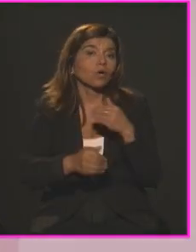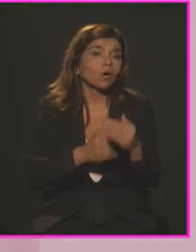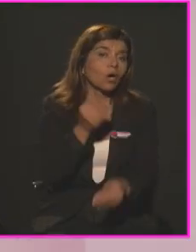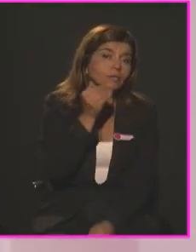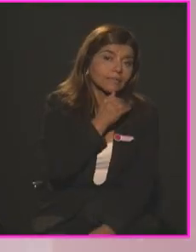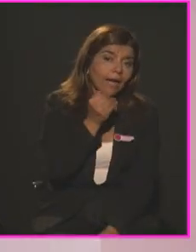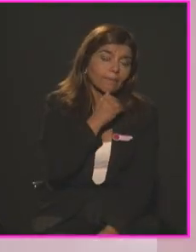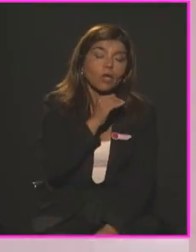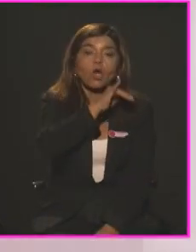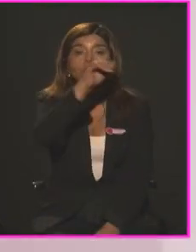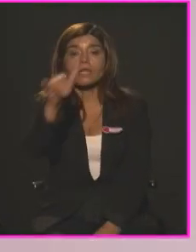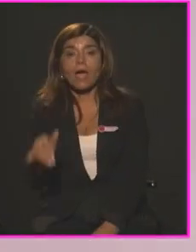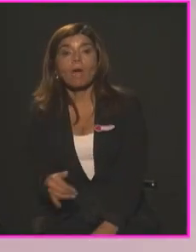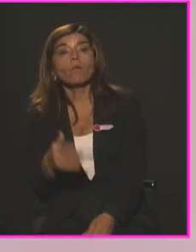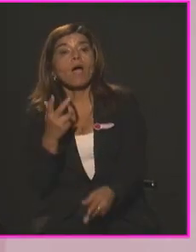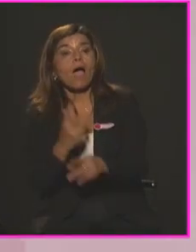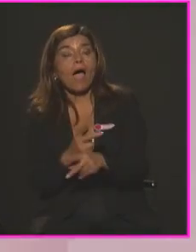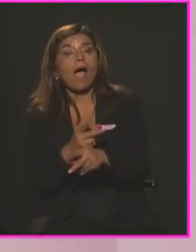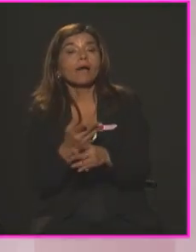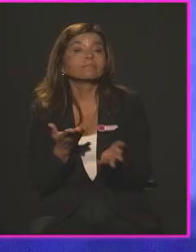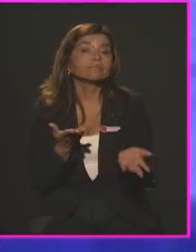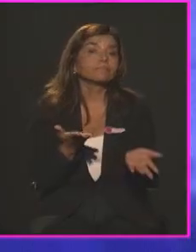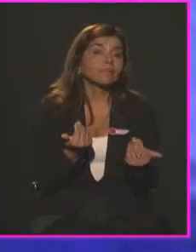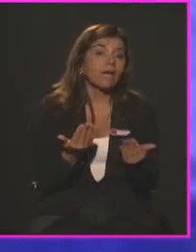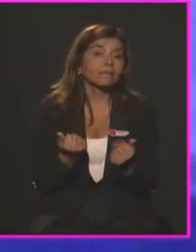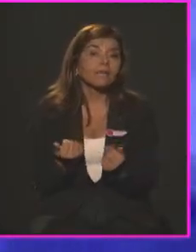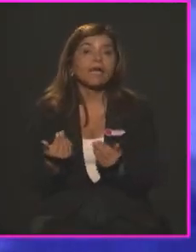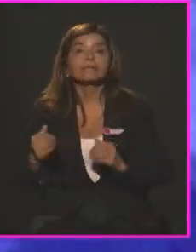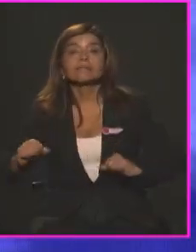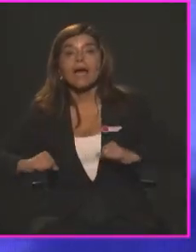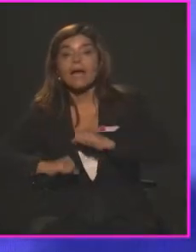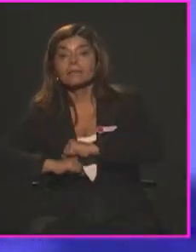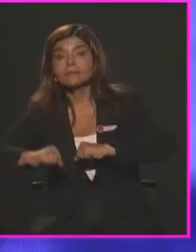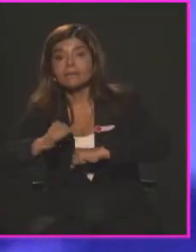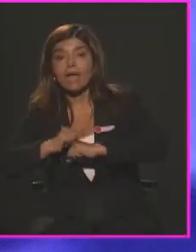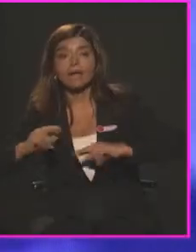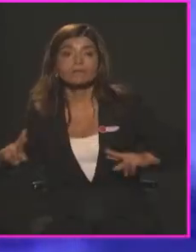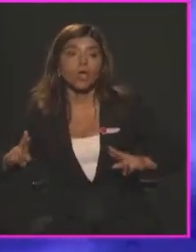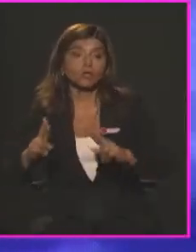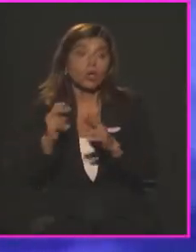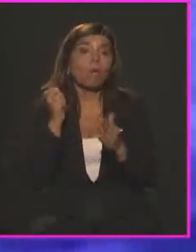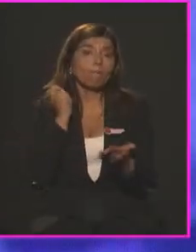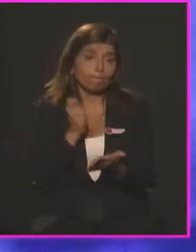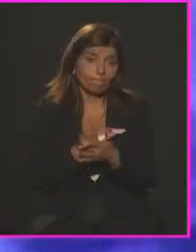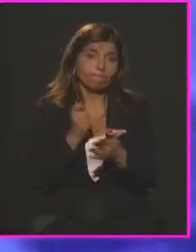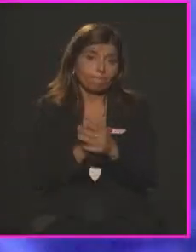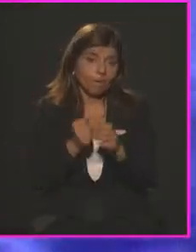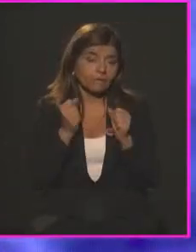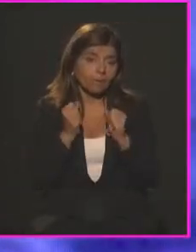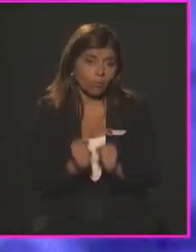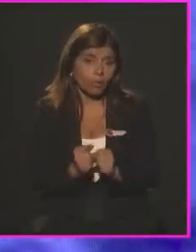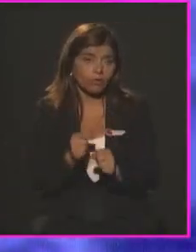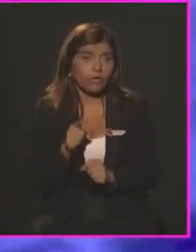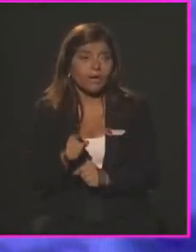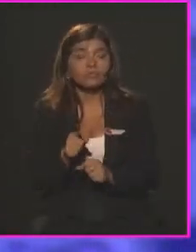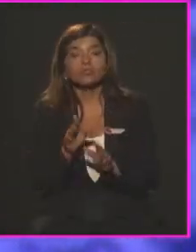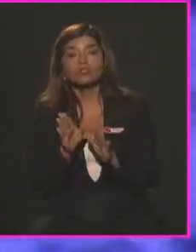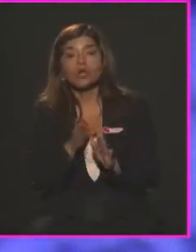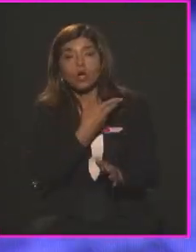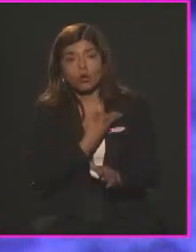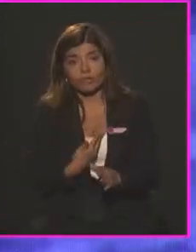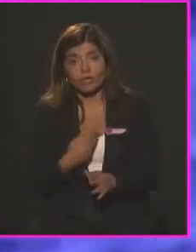there's infrastructure needs that can be funded as well. So that's governments. What about